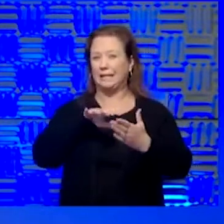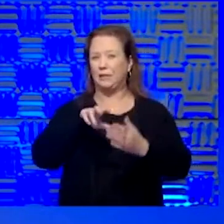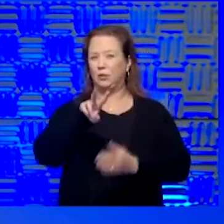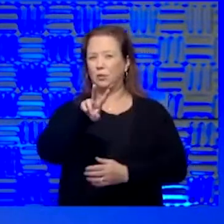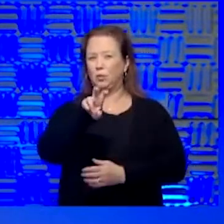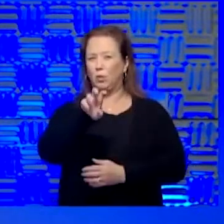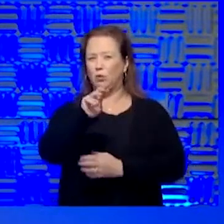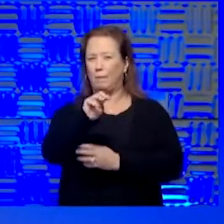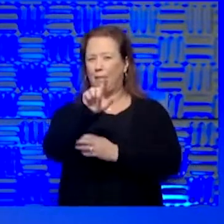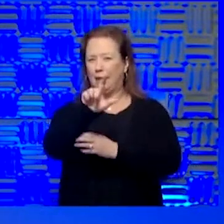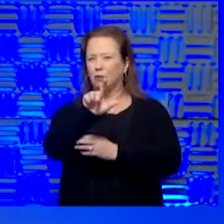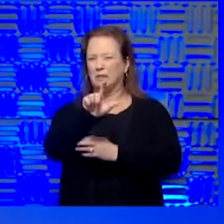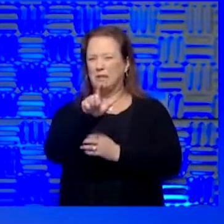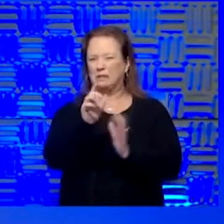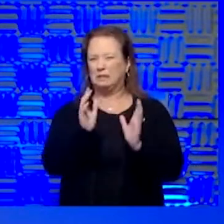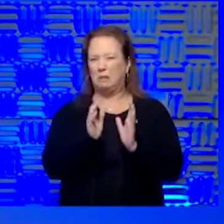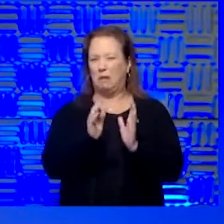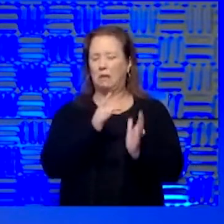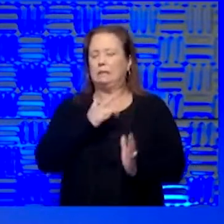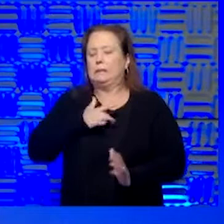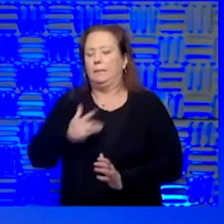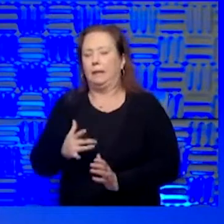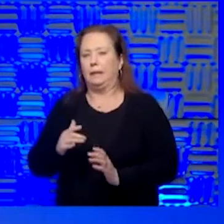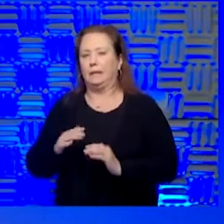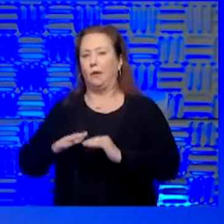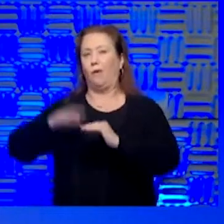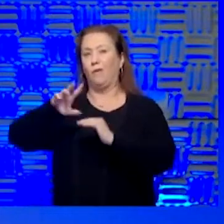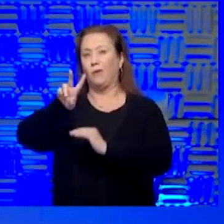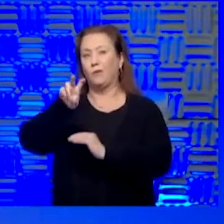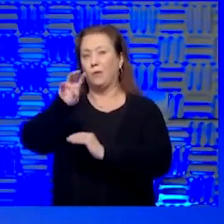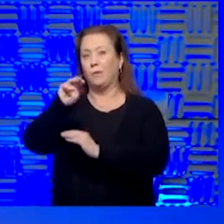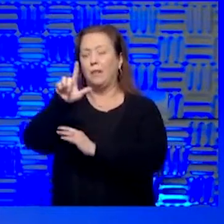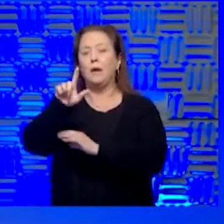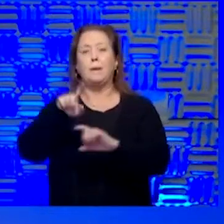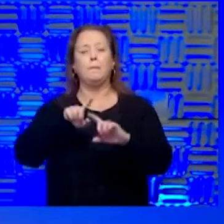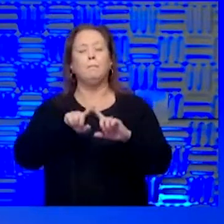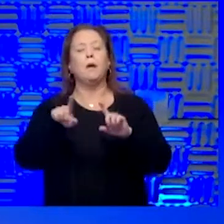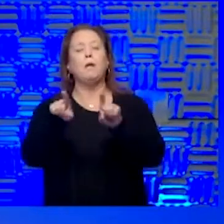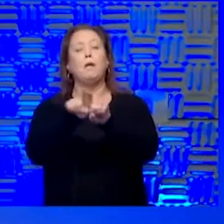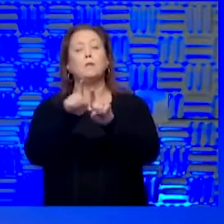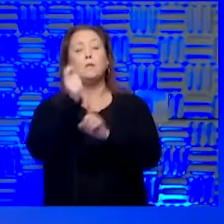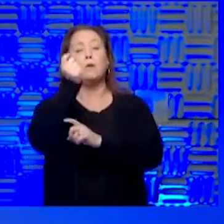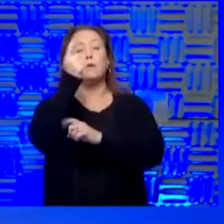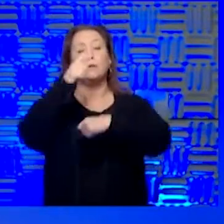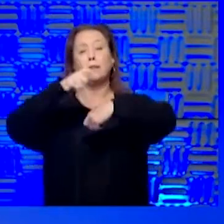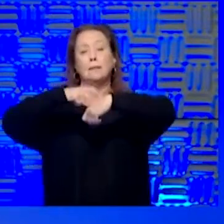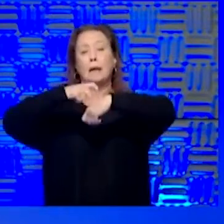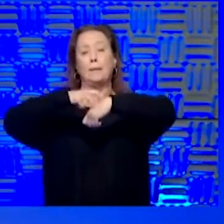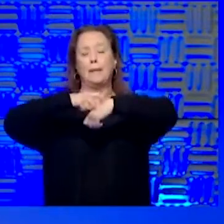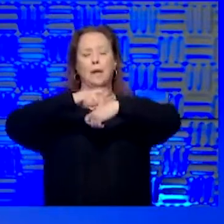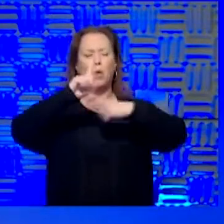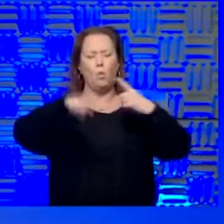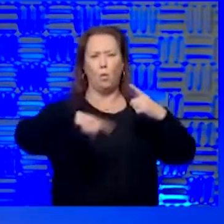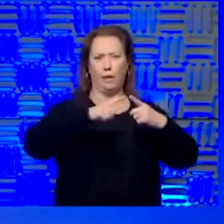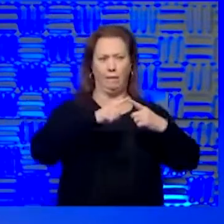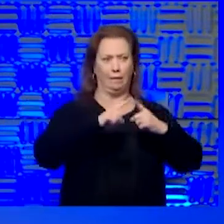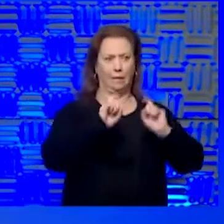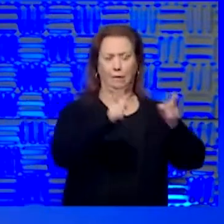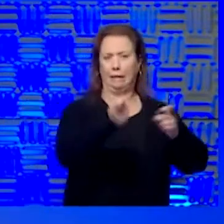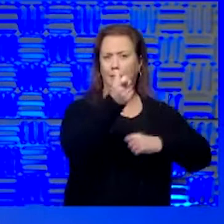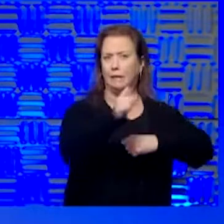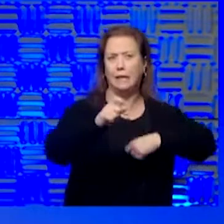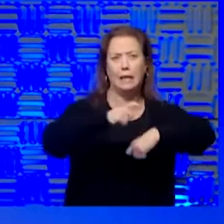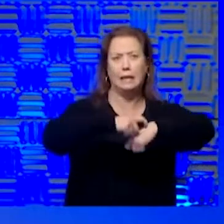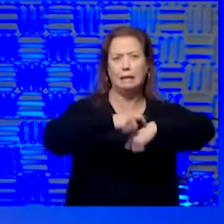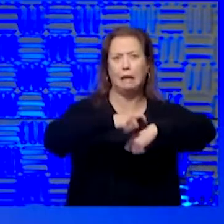pretty small amount. Typically, it's probably going to be more than that. But also the timing of this. When do we do it in the infection? Can we give it any time that